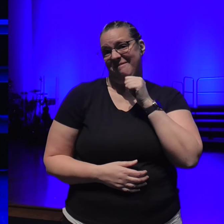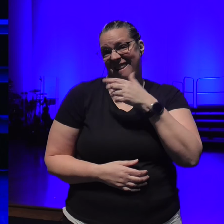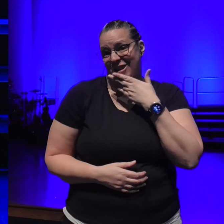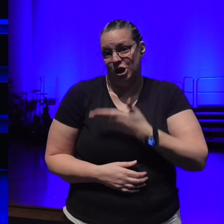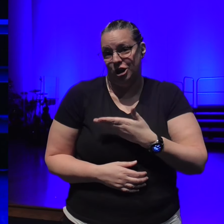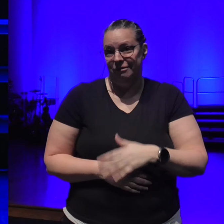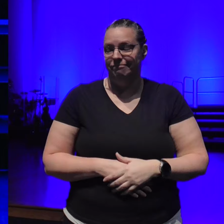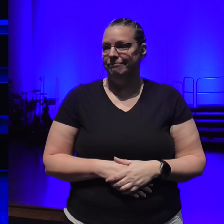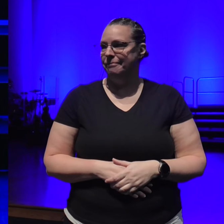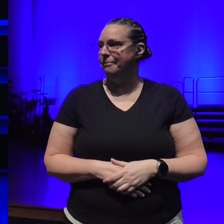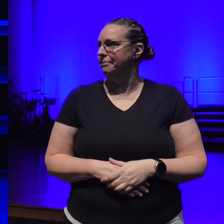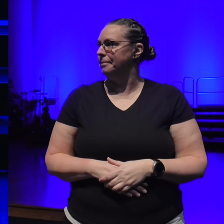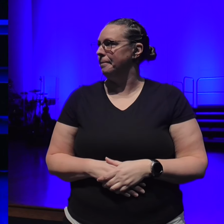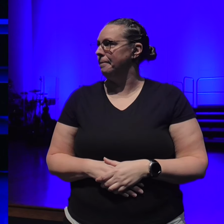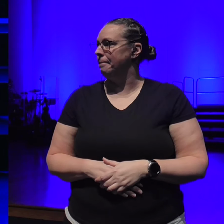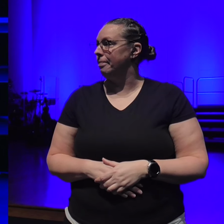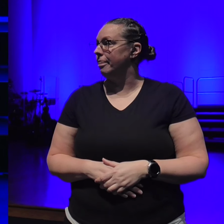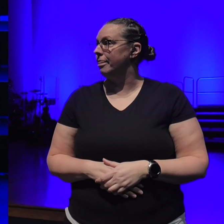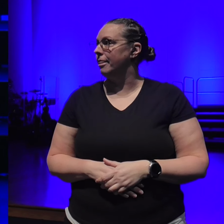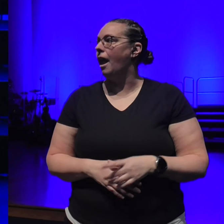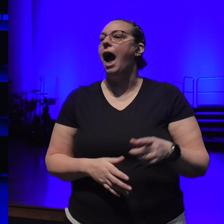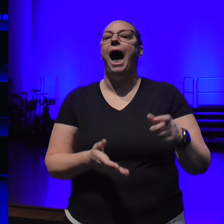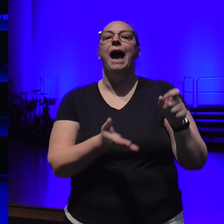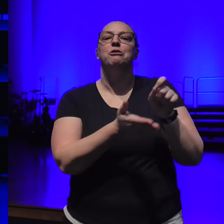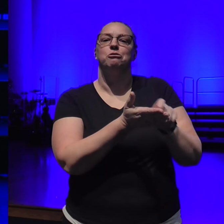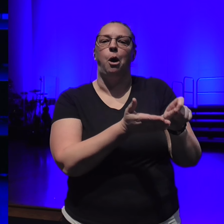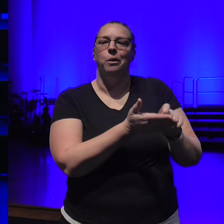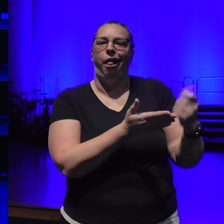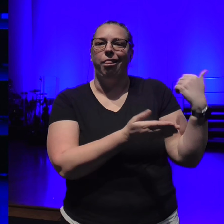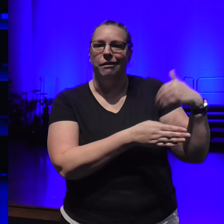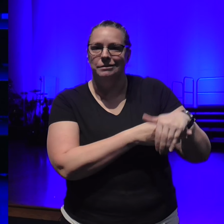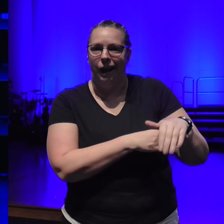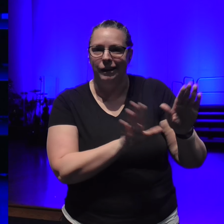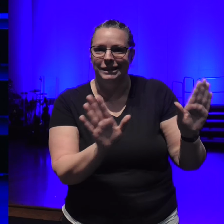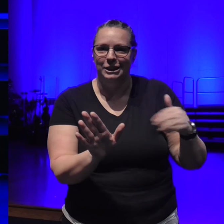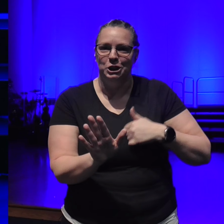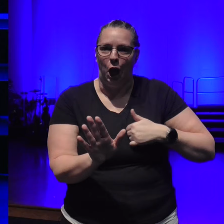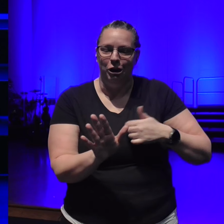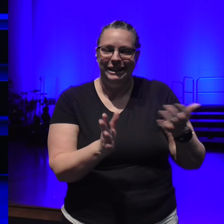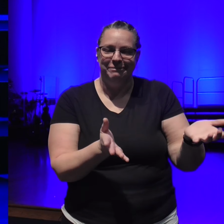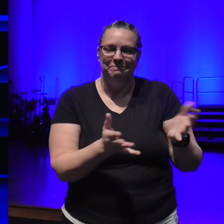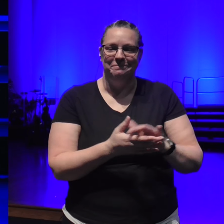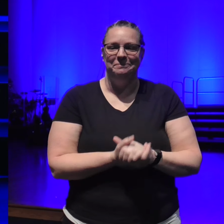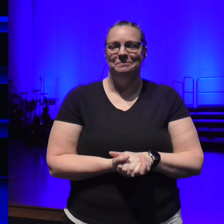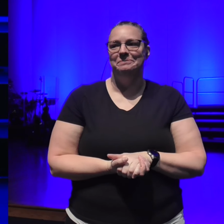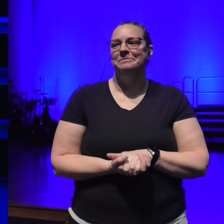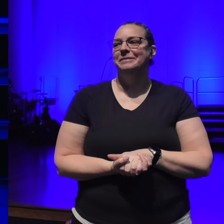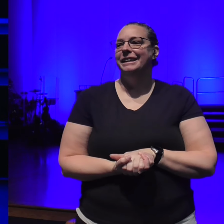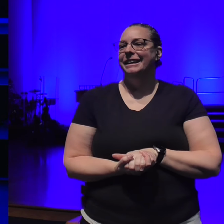Fine. I wrote this last night. A while ago. So,